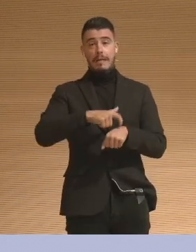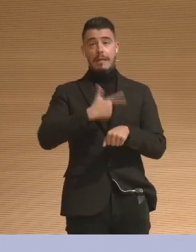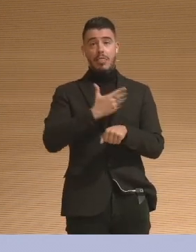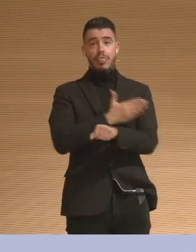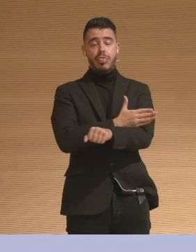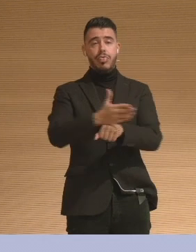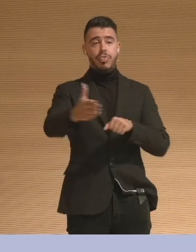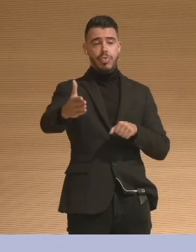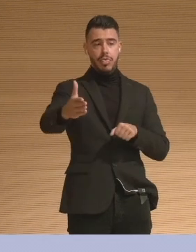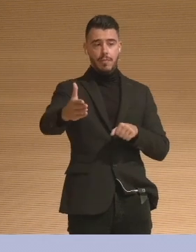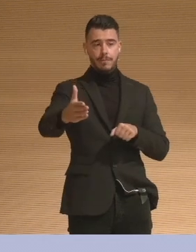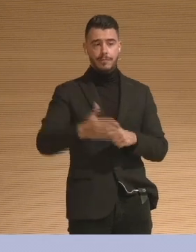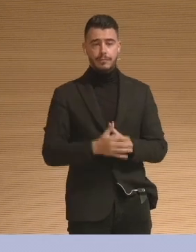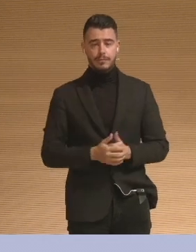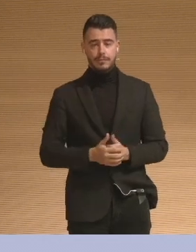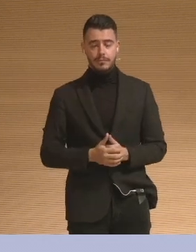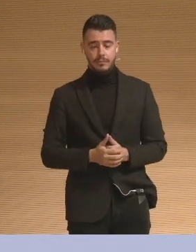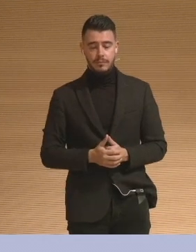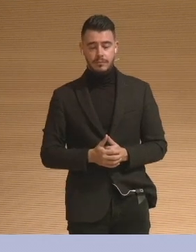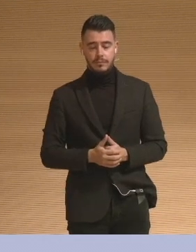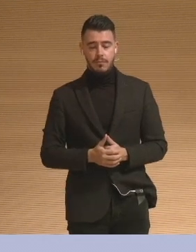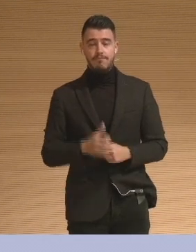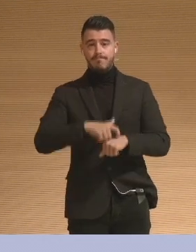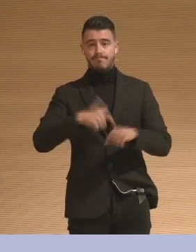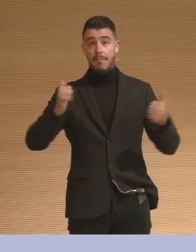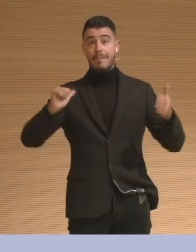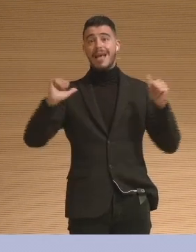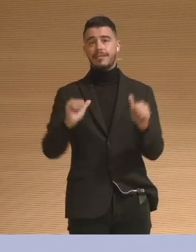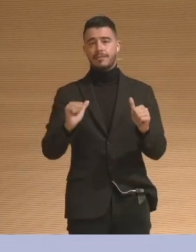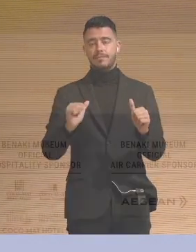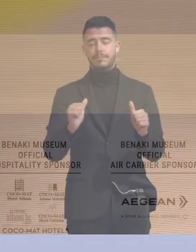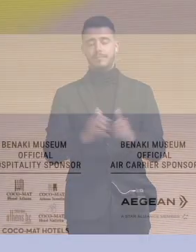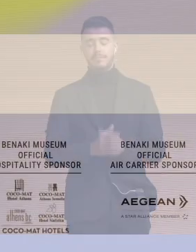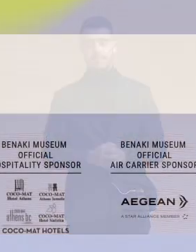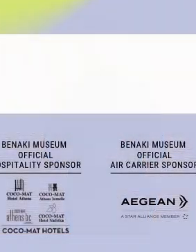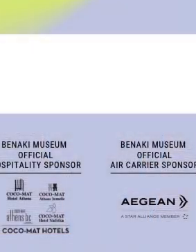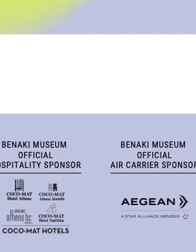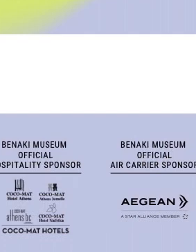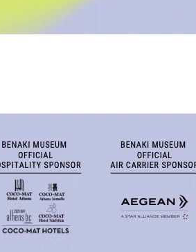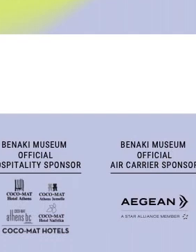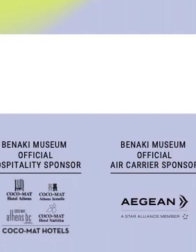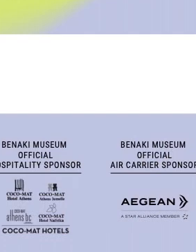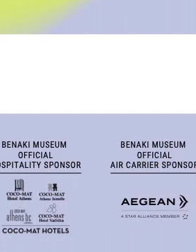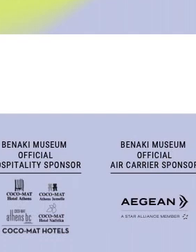very much. Enjoy the rest of your day. Thank you. Hopefully you can listen to us online.